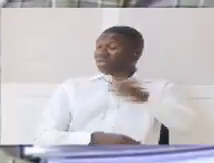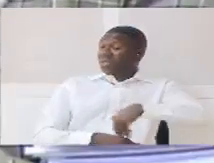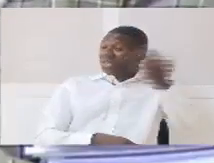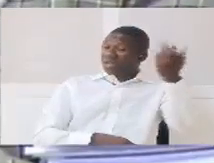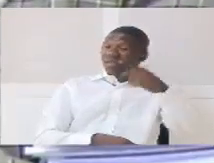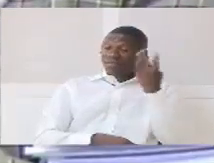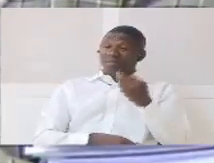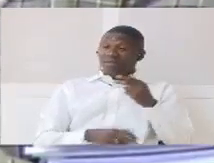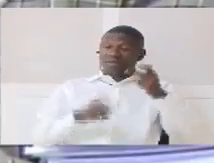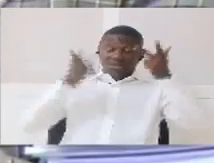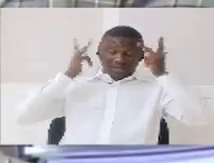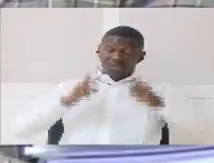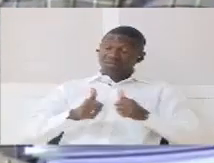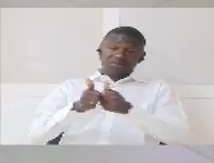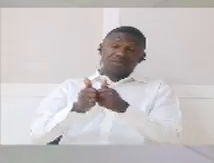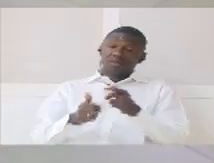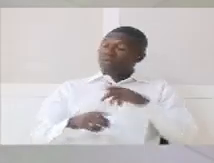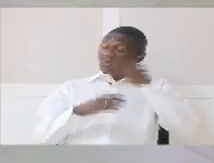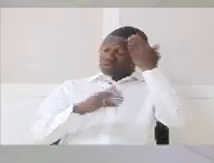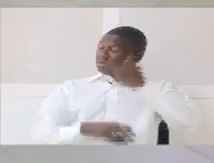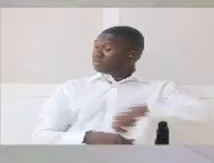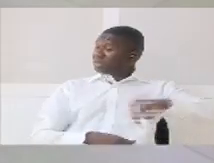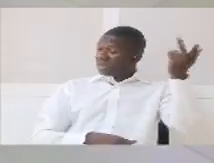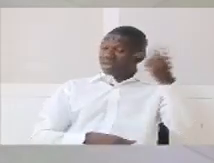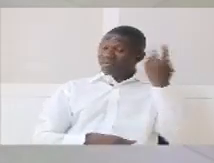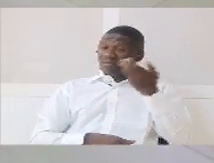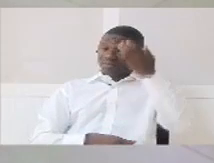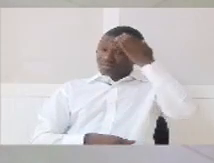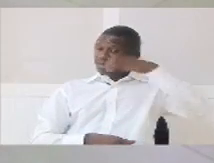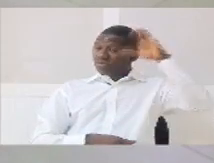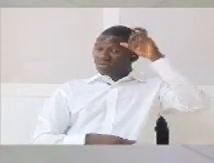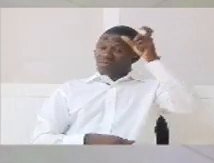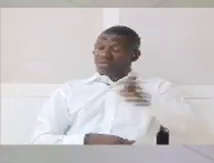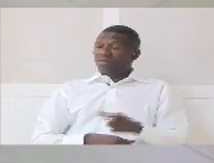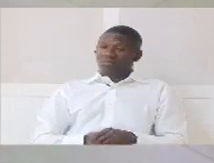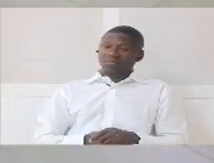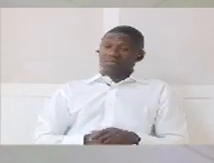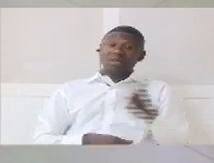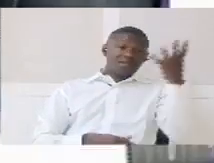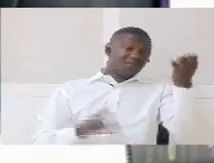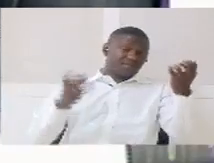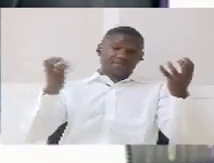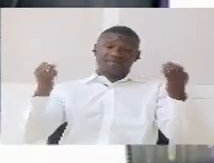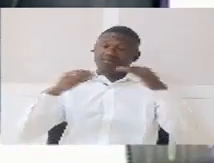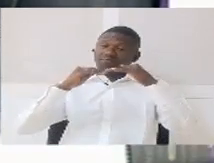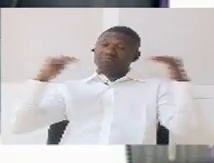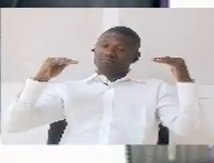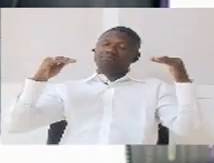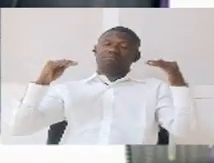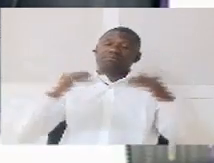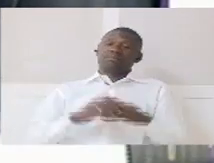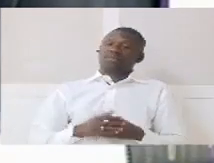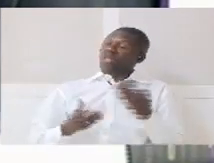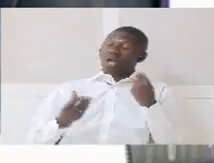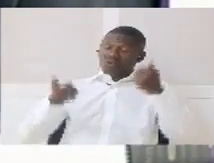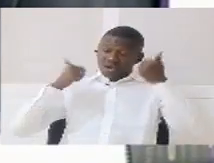lead council, they don't care if you are a commissioner. 50-50. the 50. Abolinyao. That